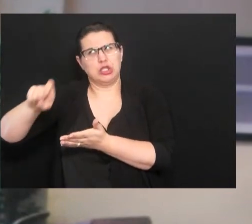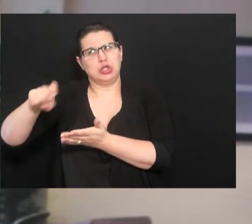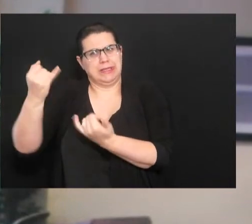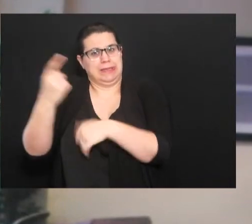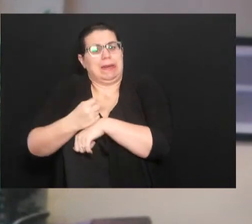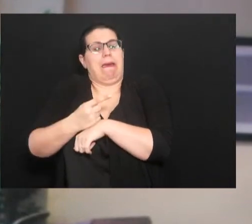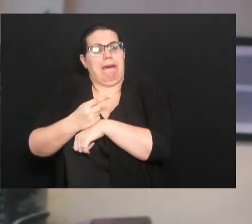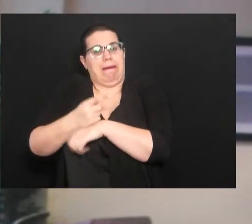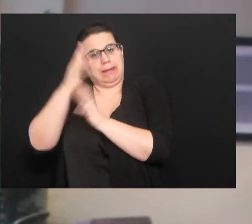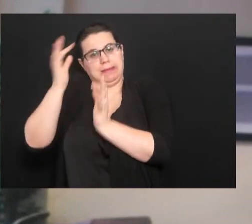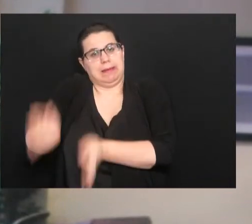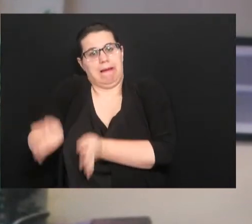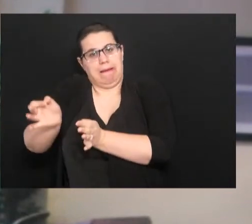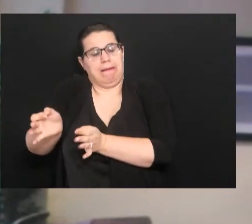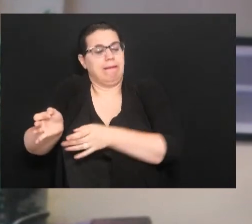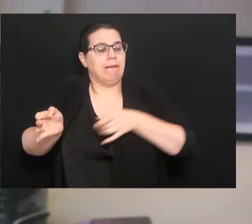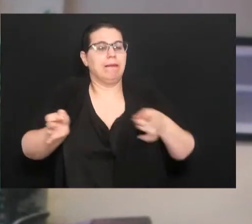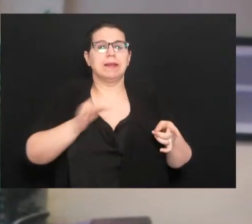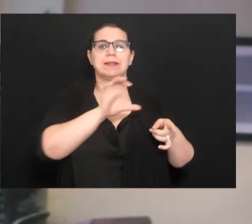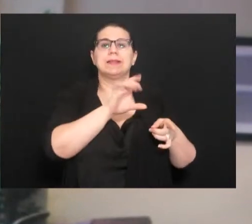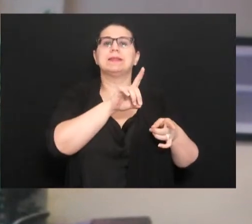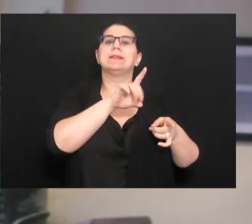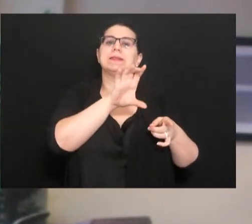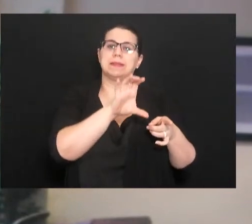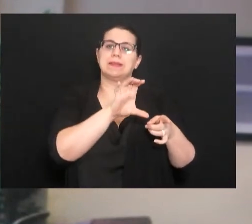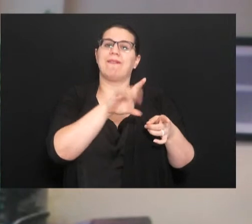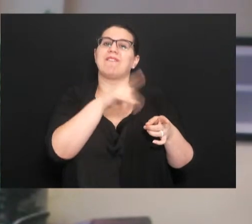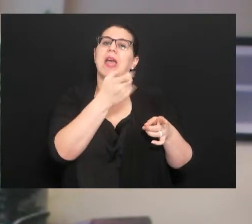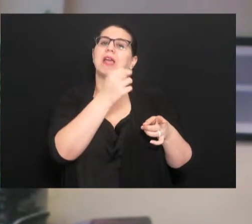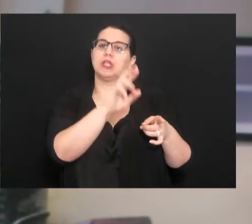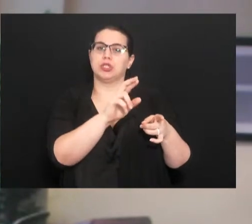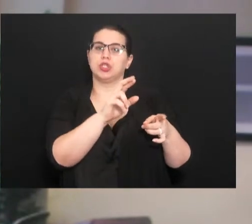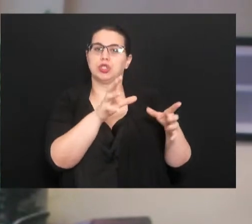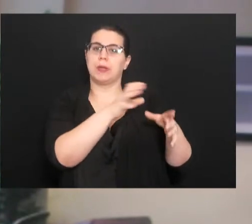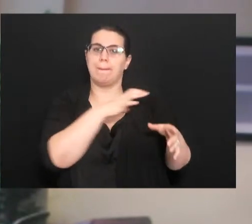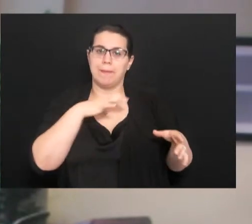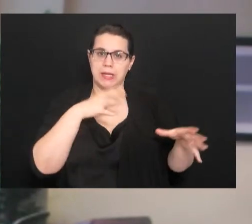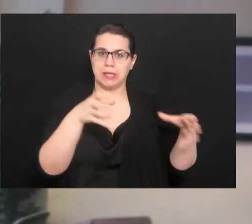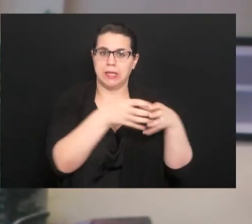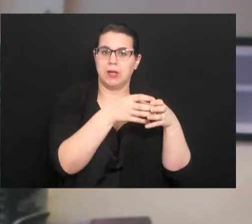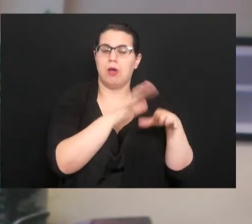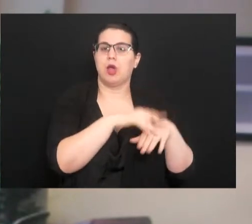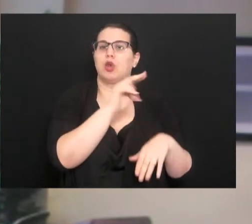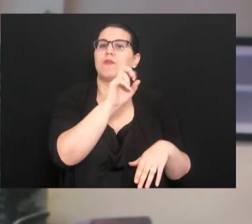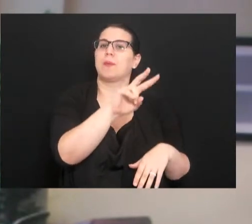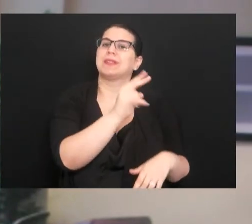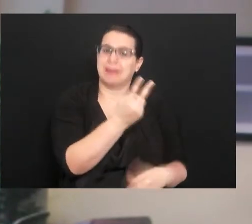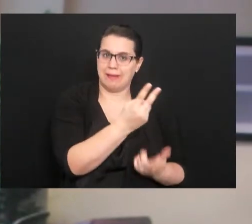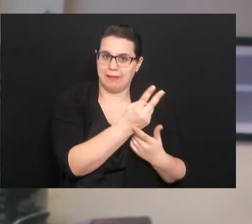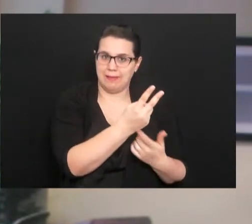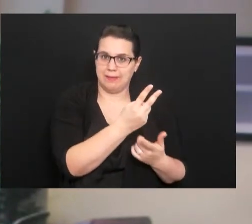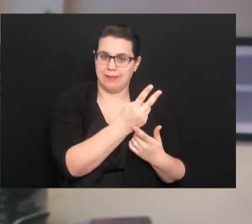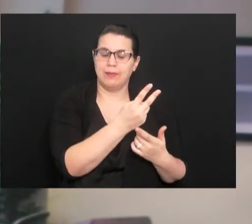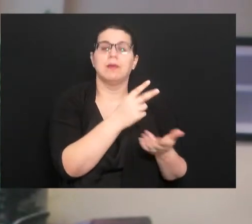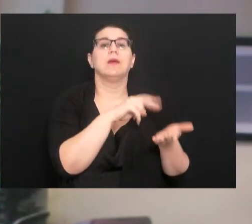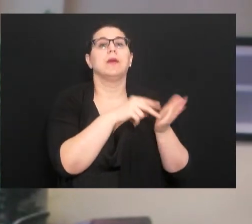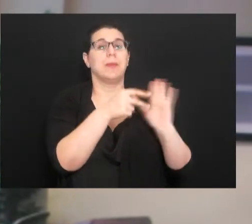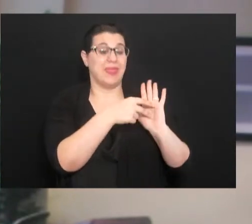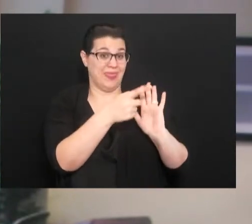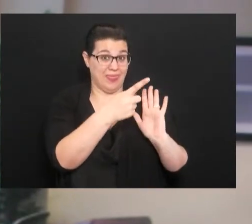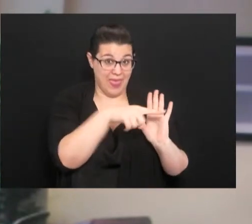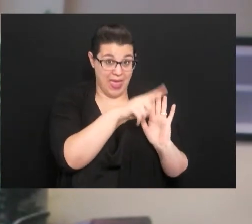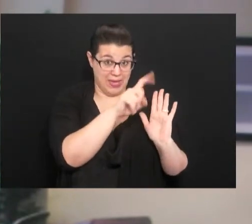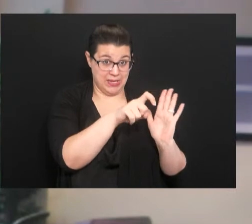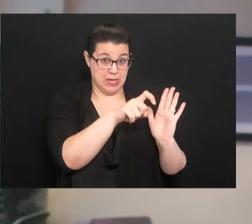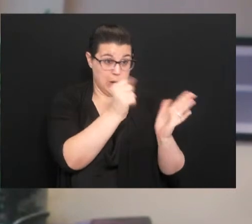the CDC Advisory Committee meets on November 2nd. They would have to also approve it and specify any